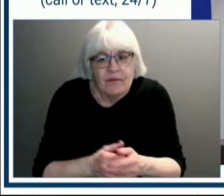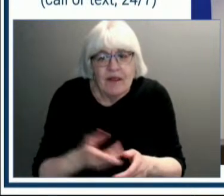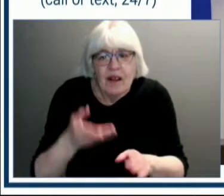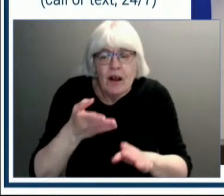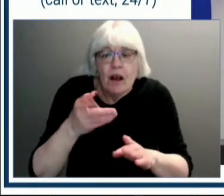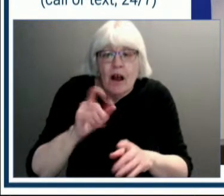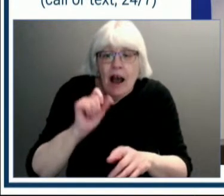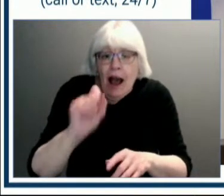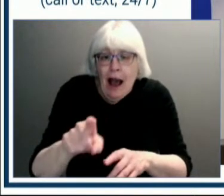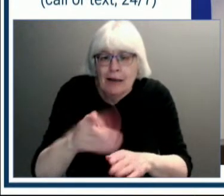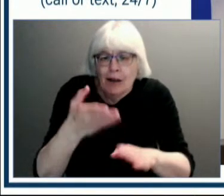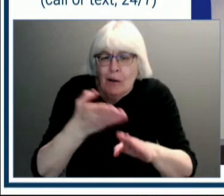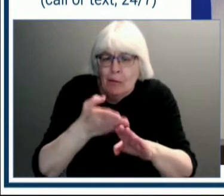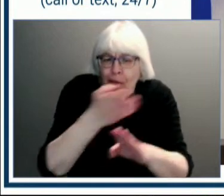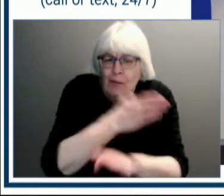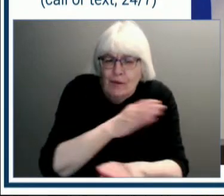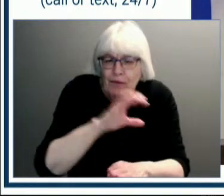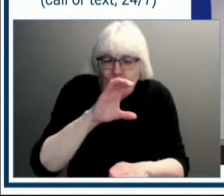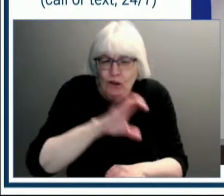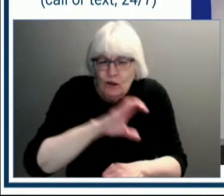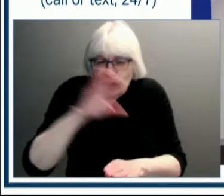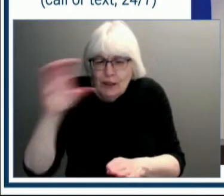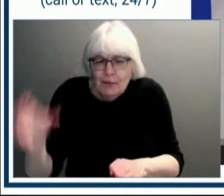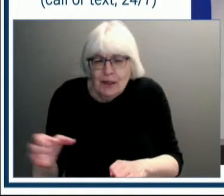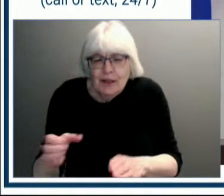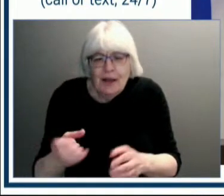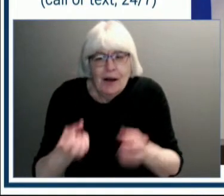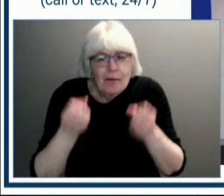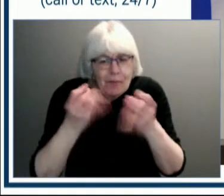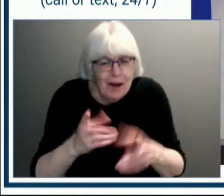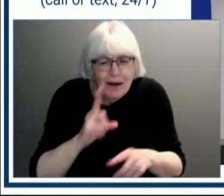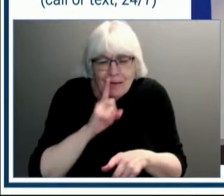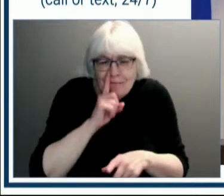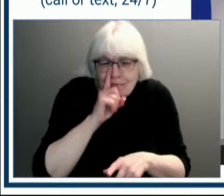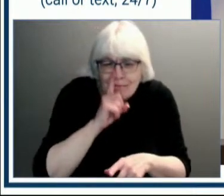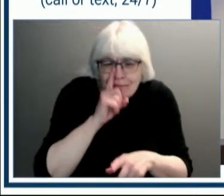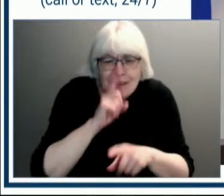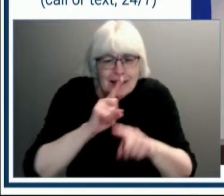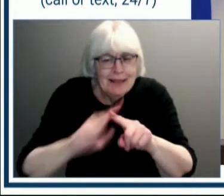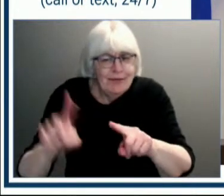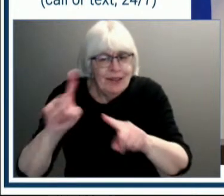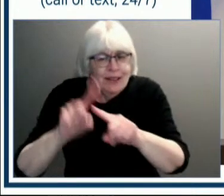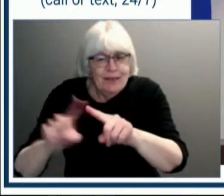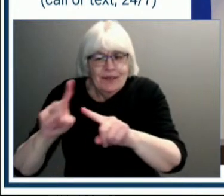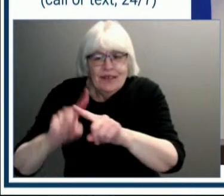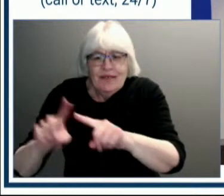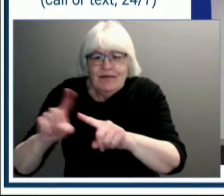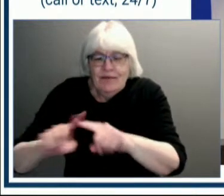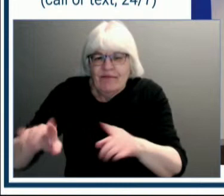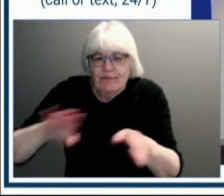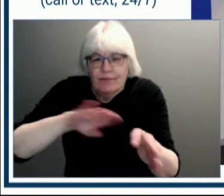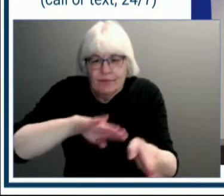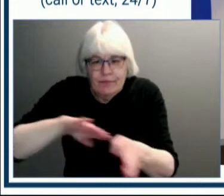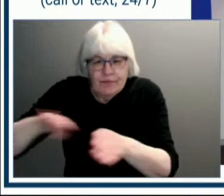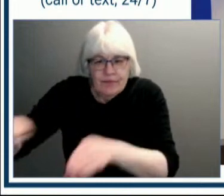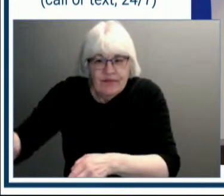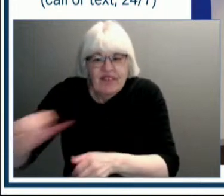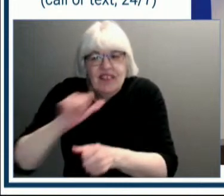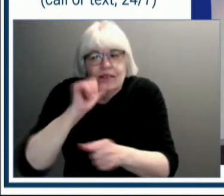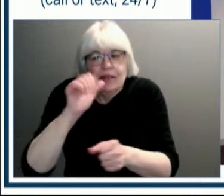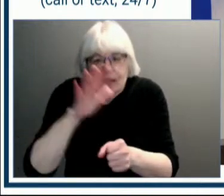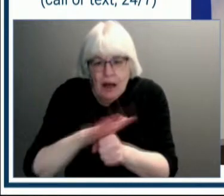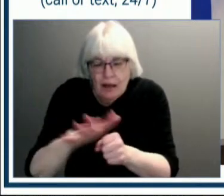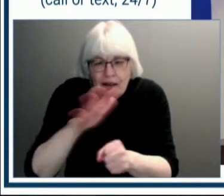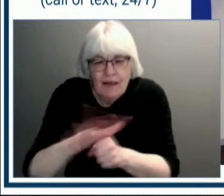widespread testing strategy. It seems that you've had to abandon that because you can't get enough tests from the federal government, if I'm understanding